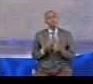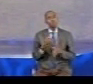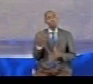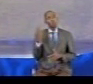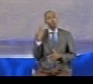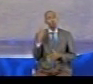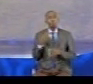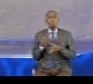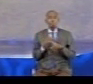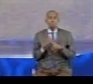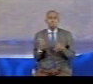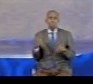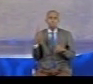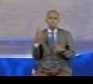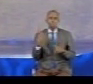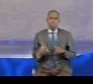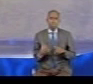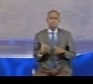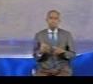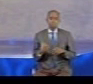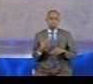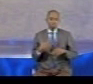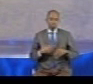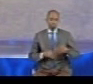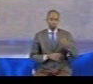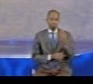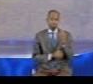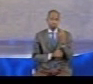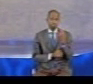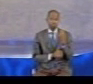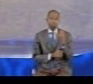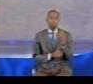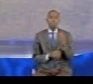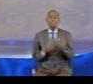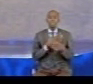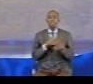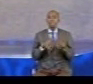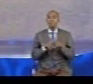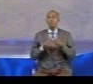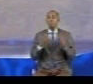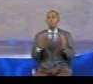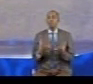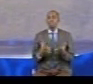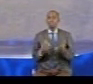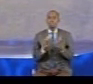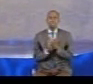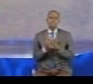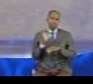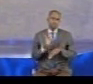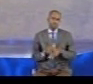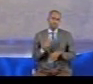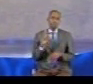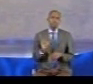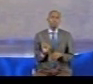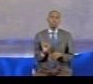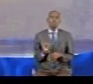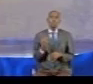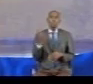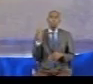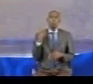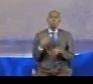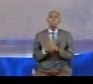border of his garment. And as many as touched him were made